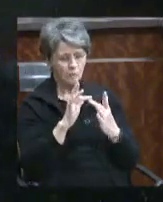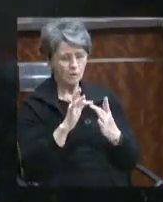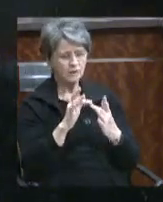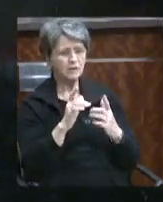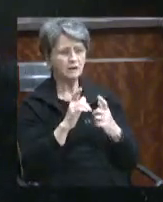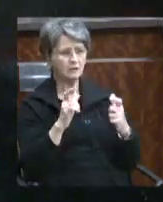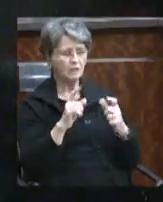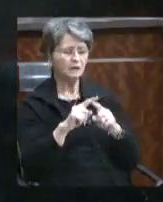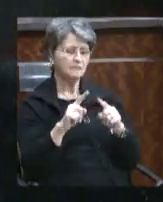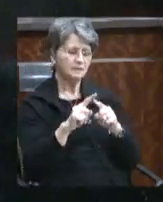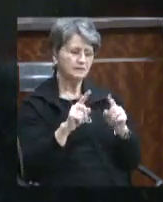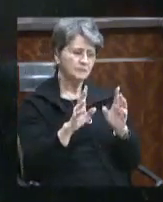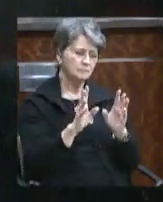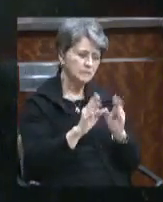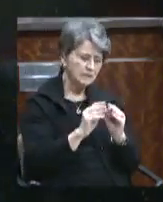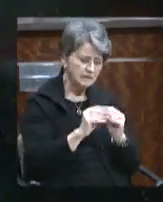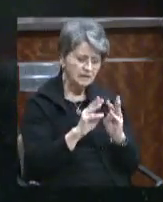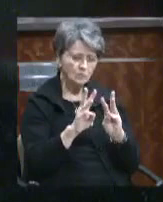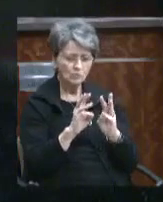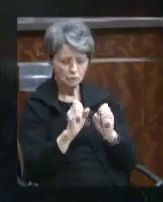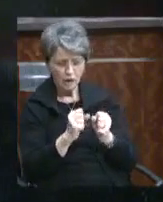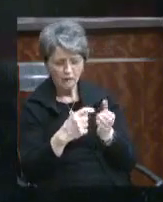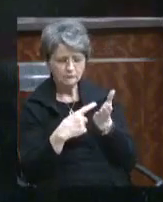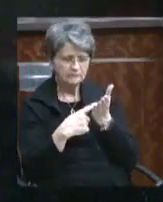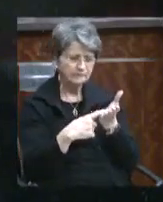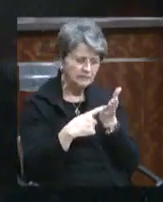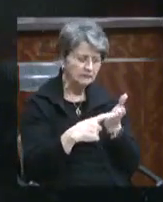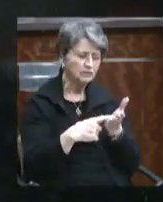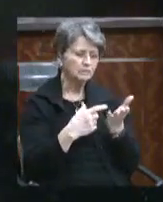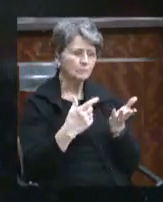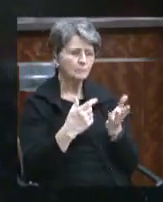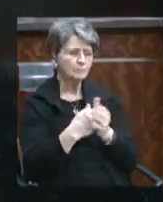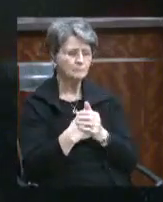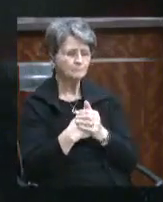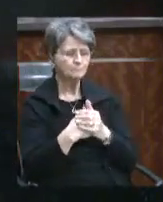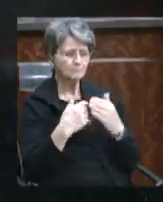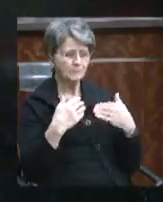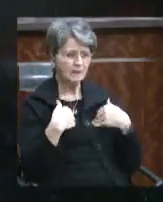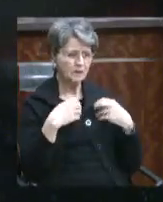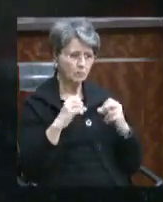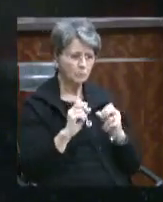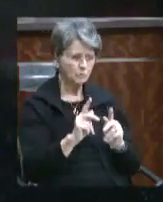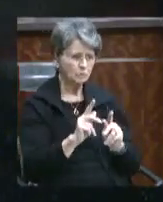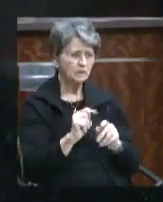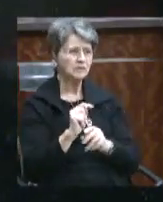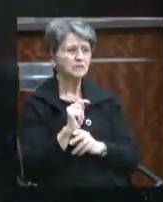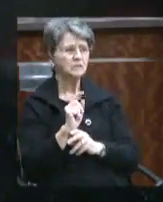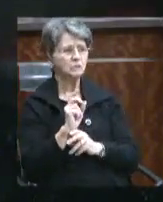different seminars and discussions, and again, just had the opportunity to,